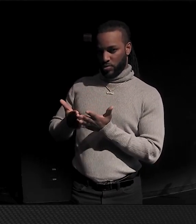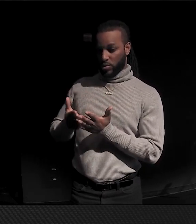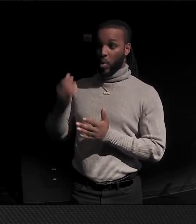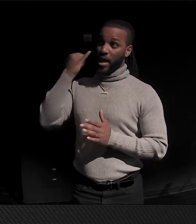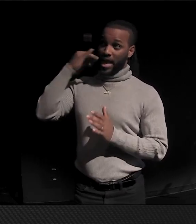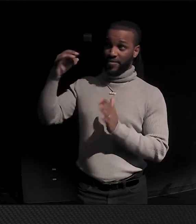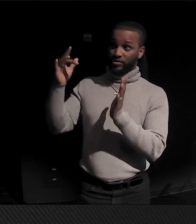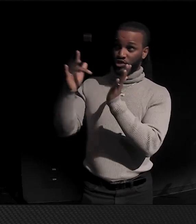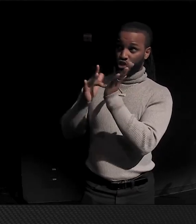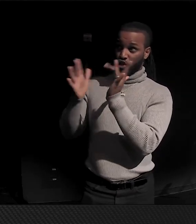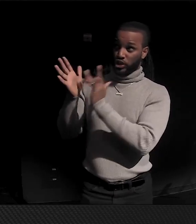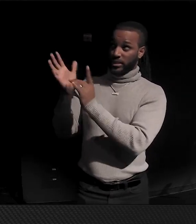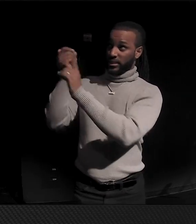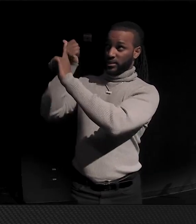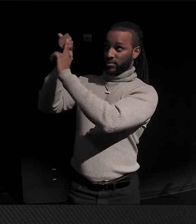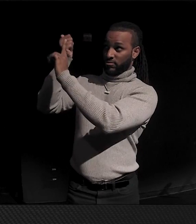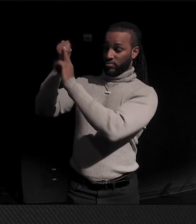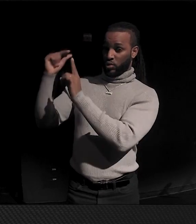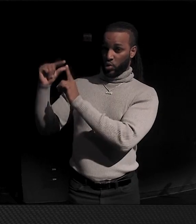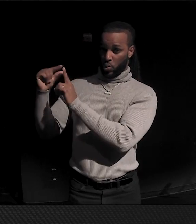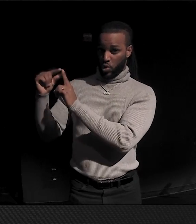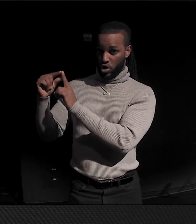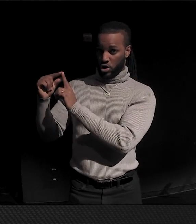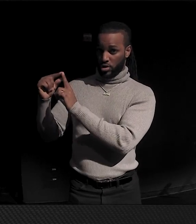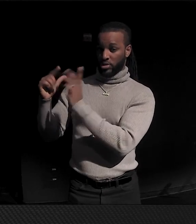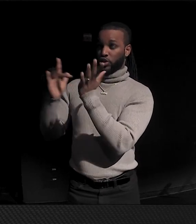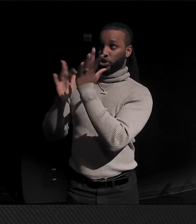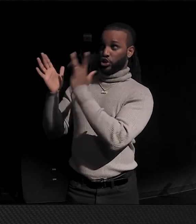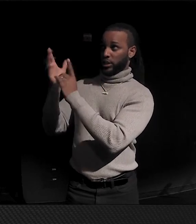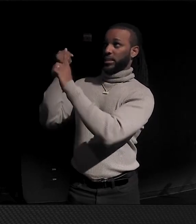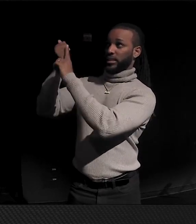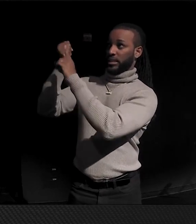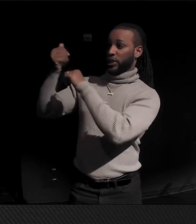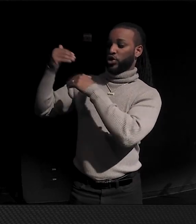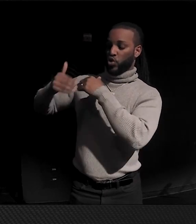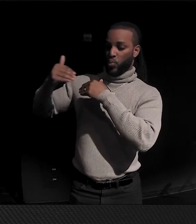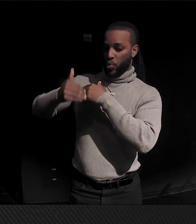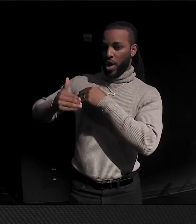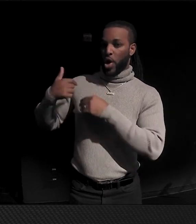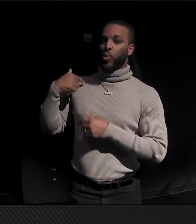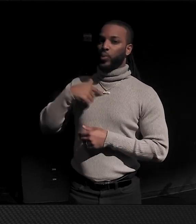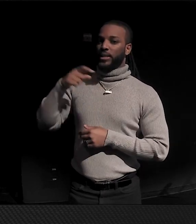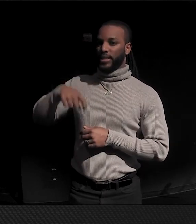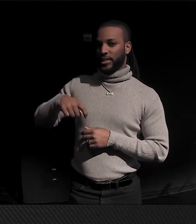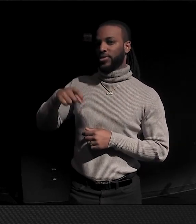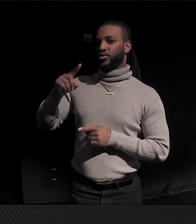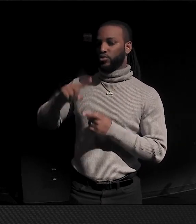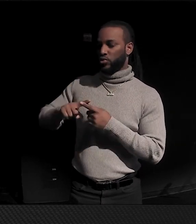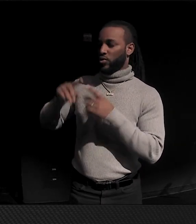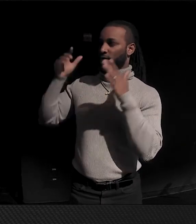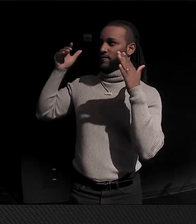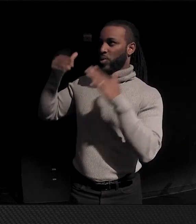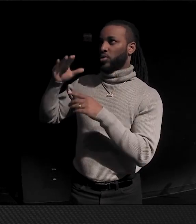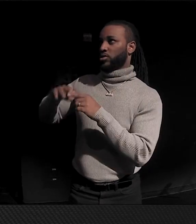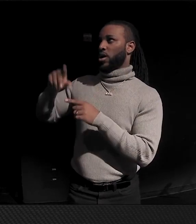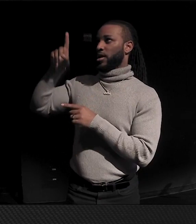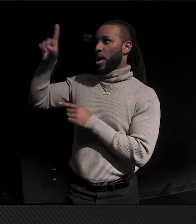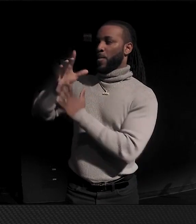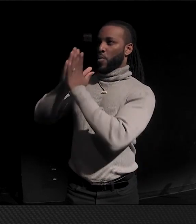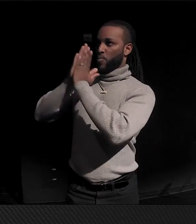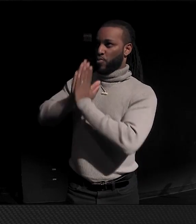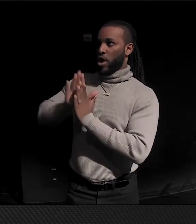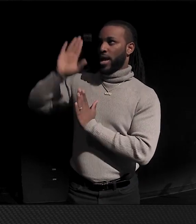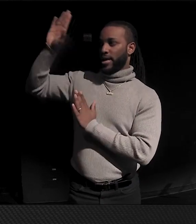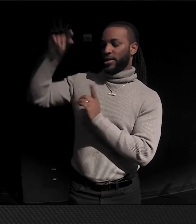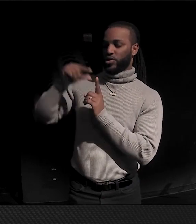word and Jesus is our bread, then we need to feed on the word and feed on Jesus and pray his